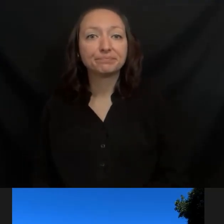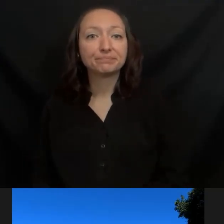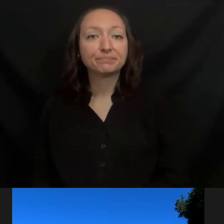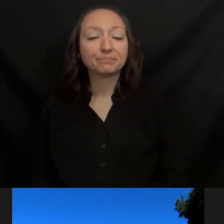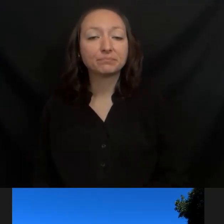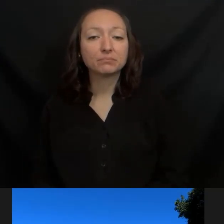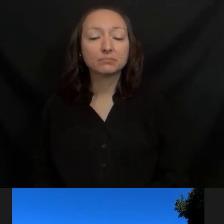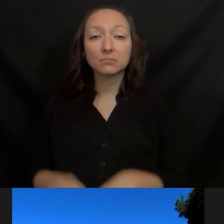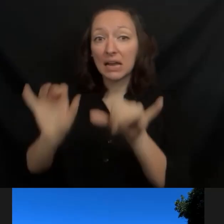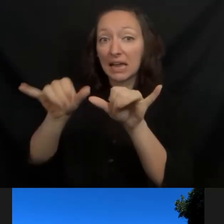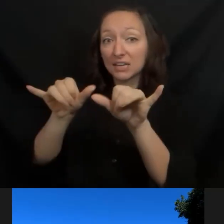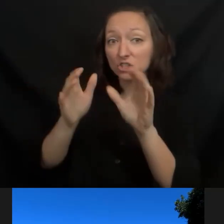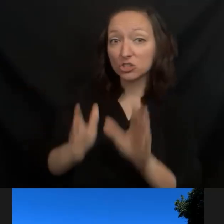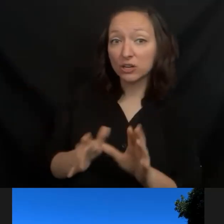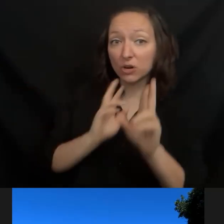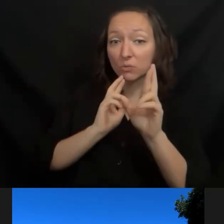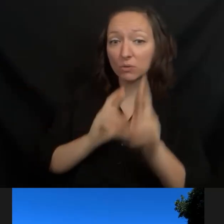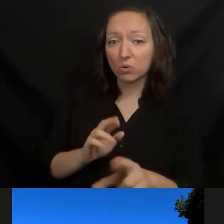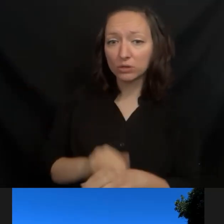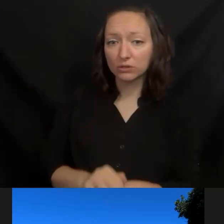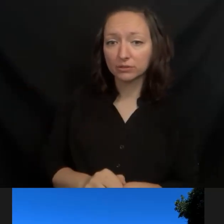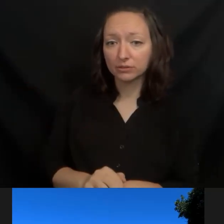Engineering Department report, Rachel Beam.